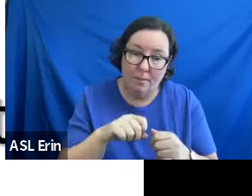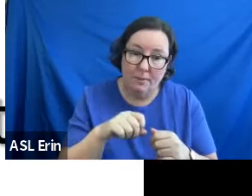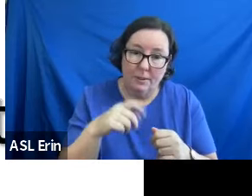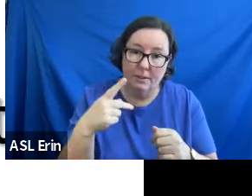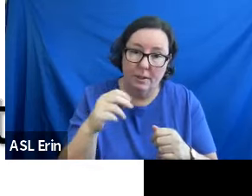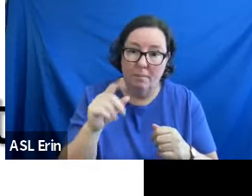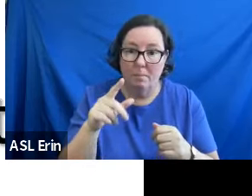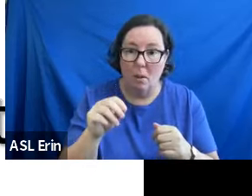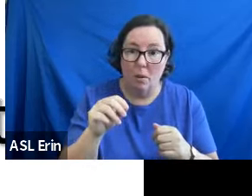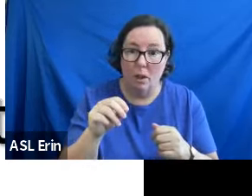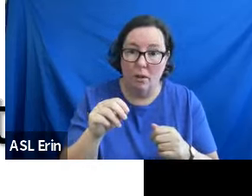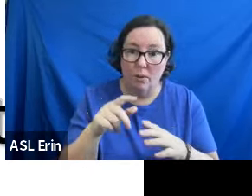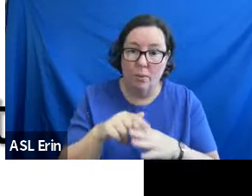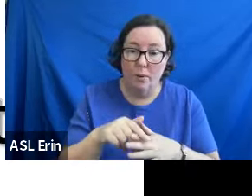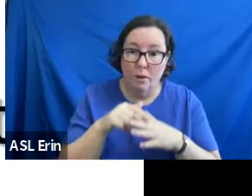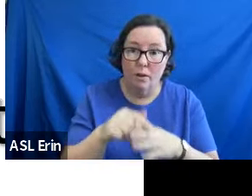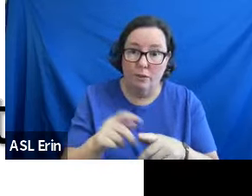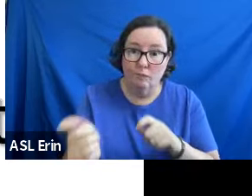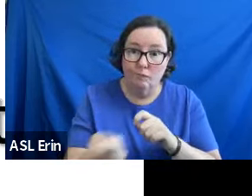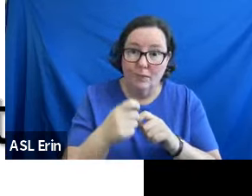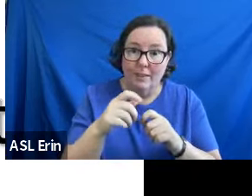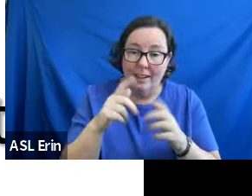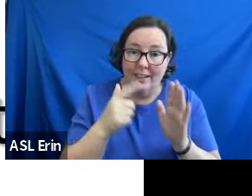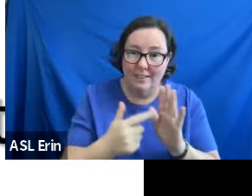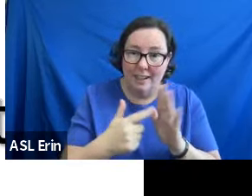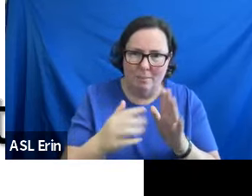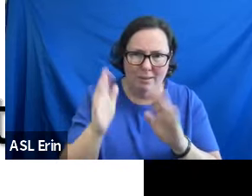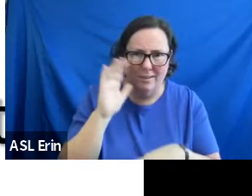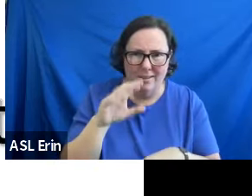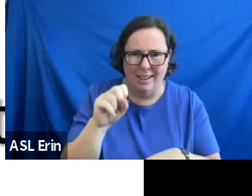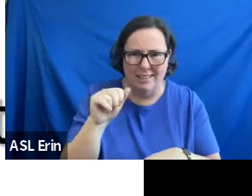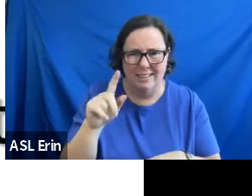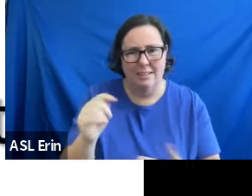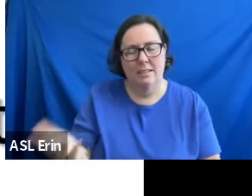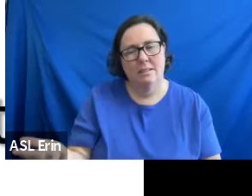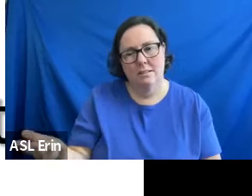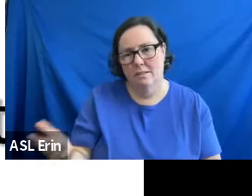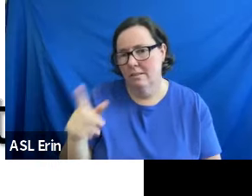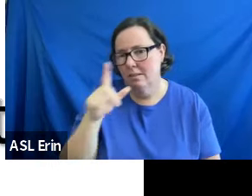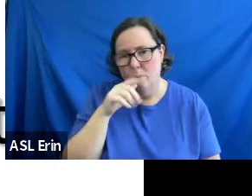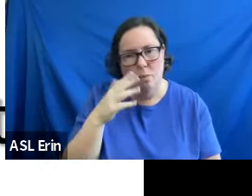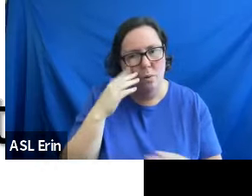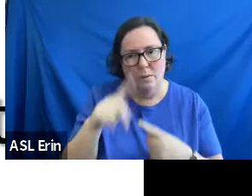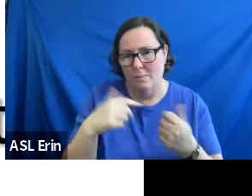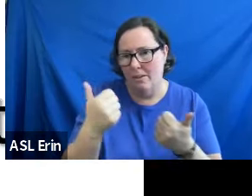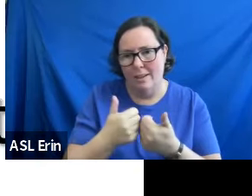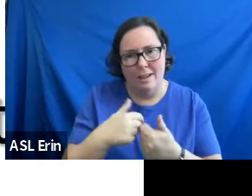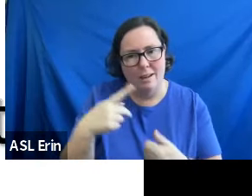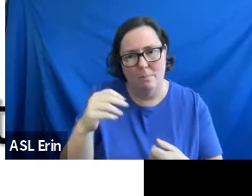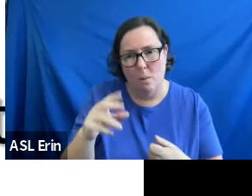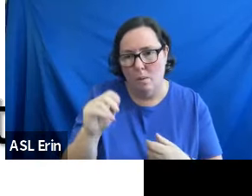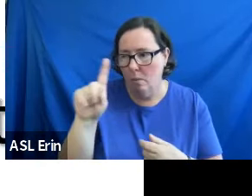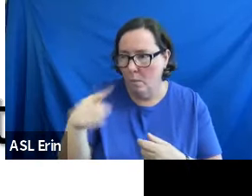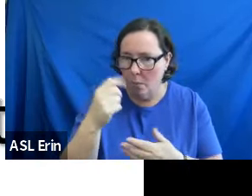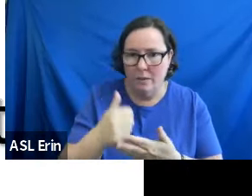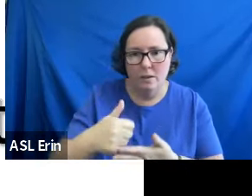polo examples on the SAT a long time ago, but it doesn't take care of other issues